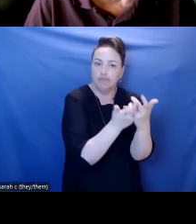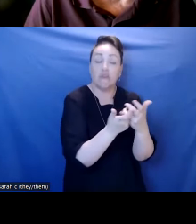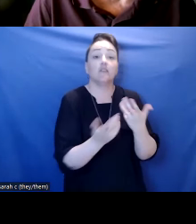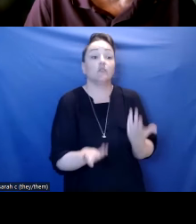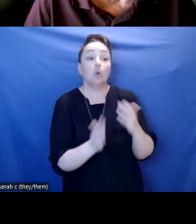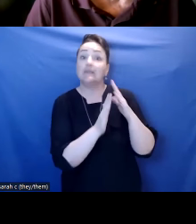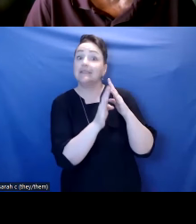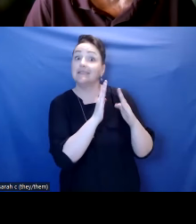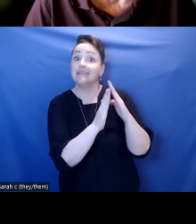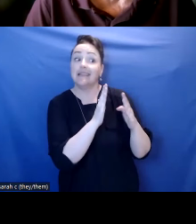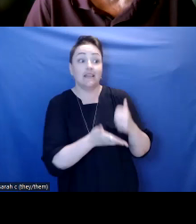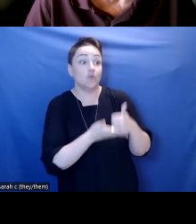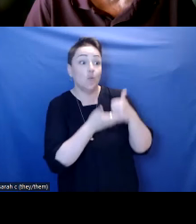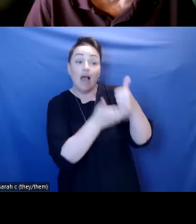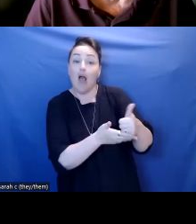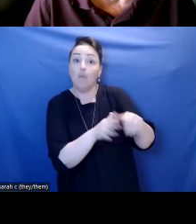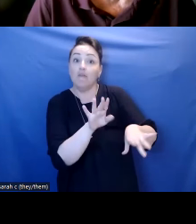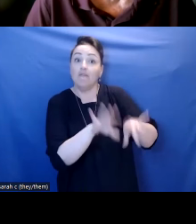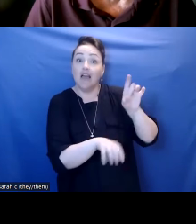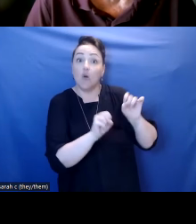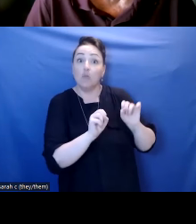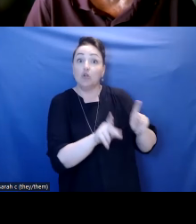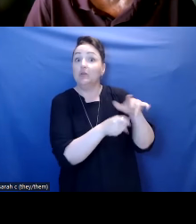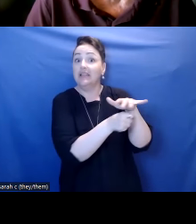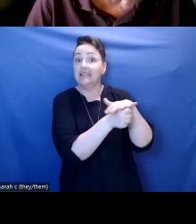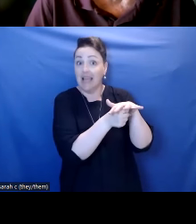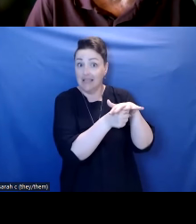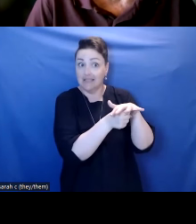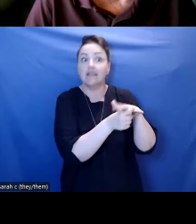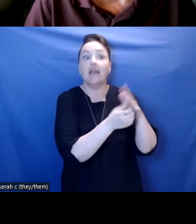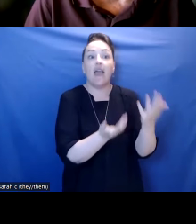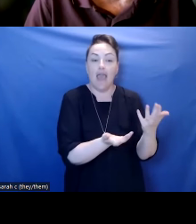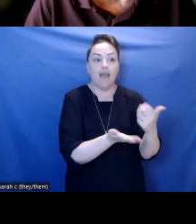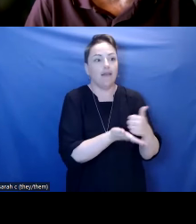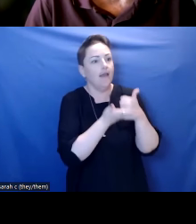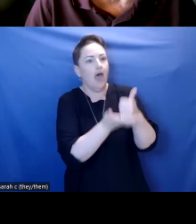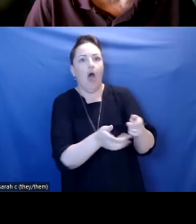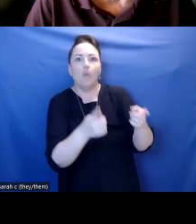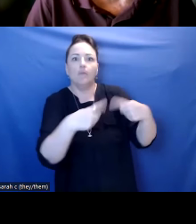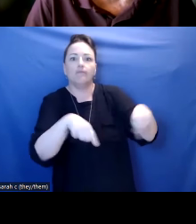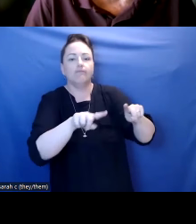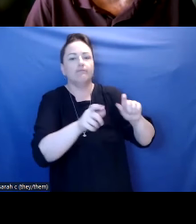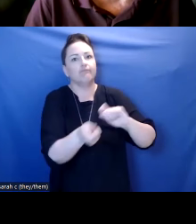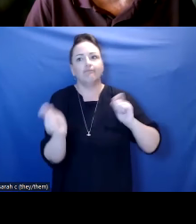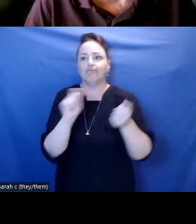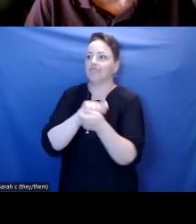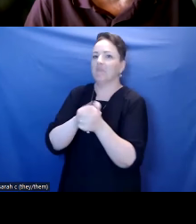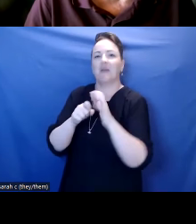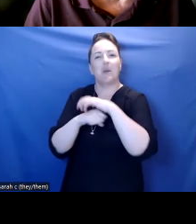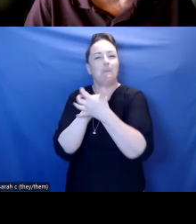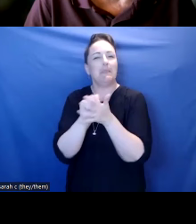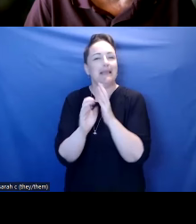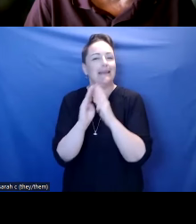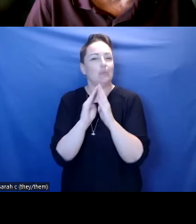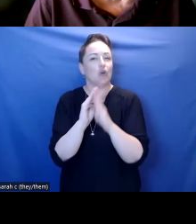can make them into complete streets or into complete neighborhoods. So happy to take any questions.